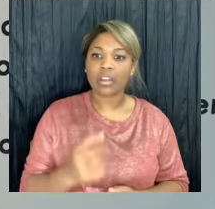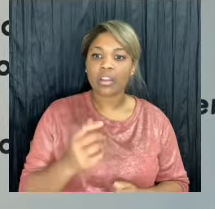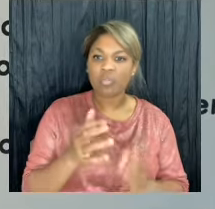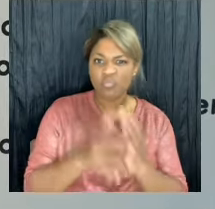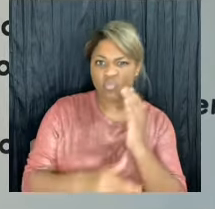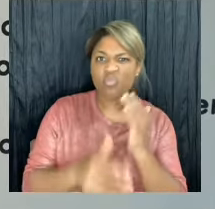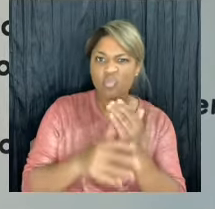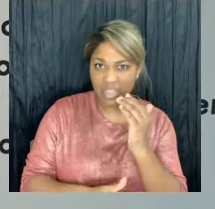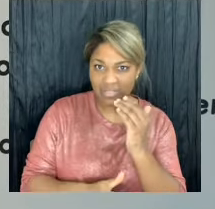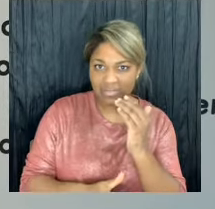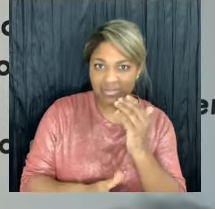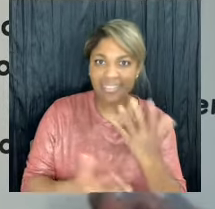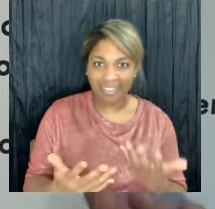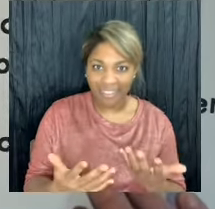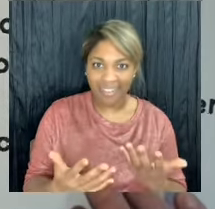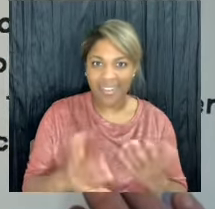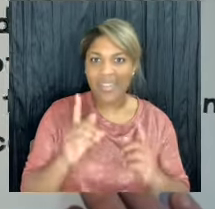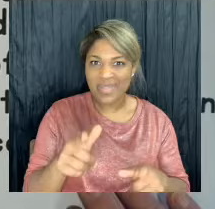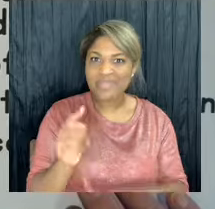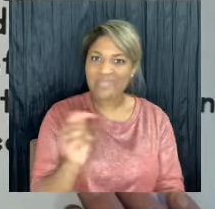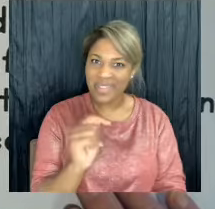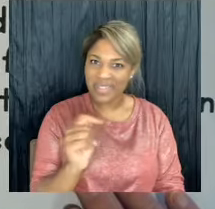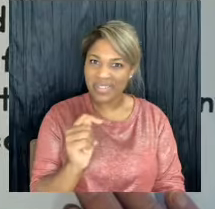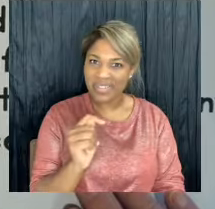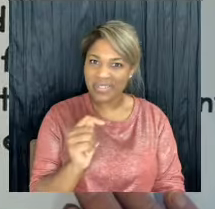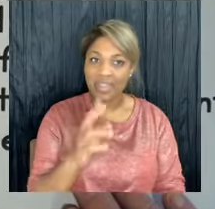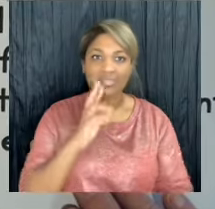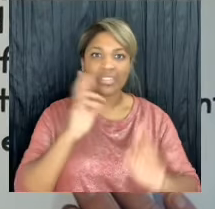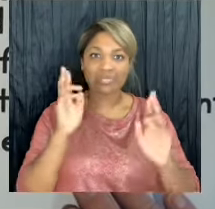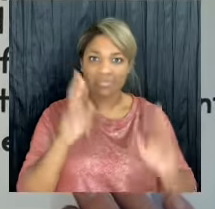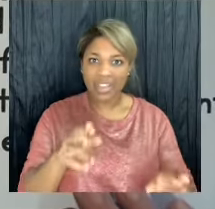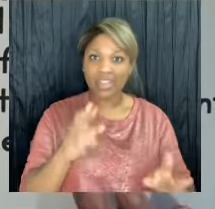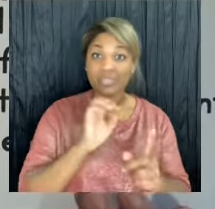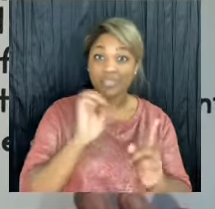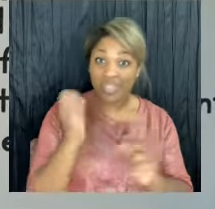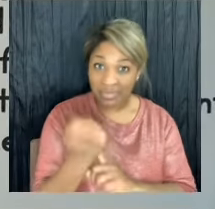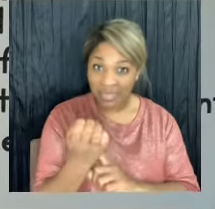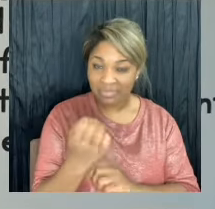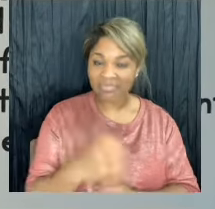They go to the bathroom. They respond to their environment,